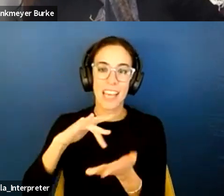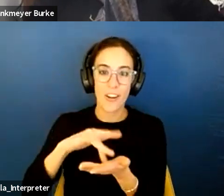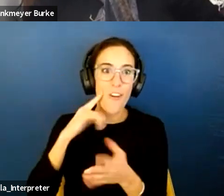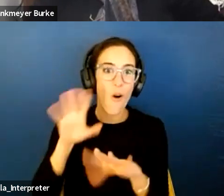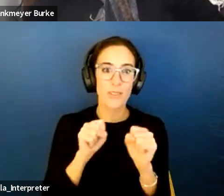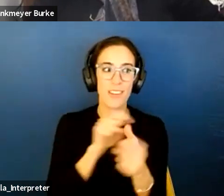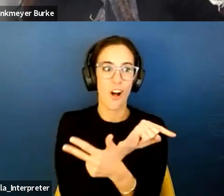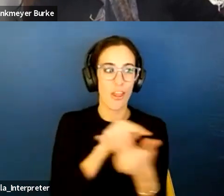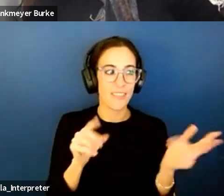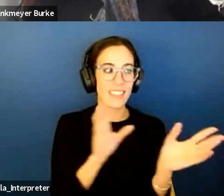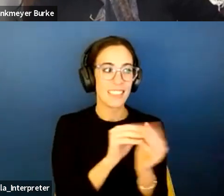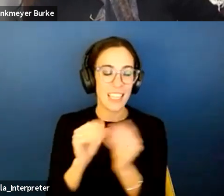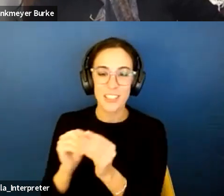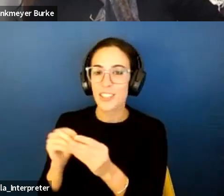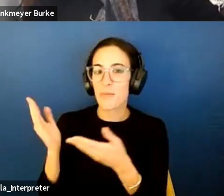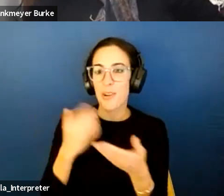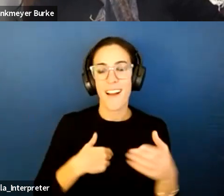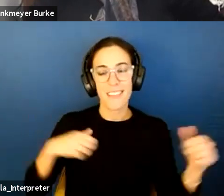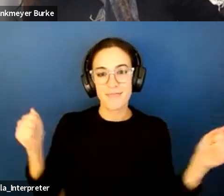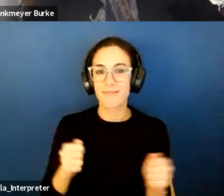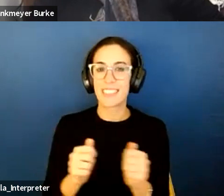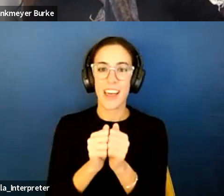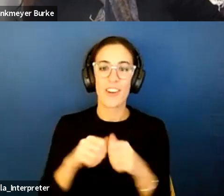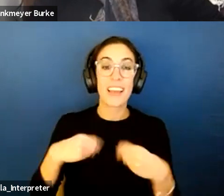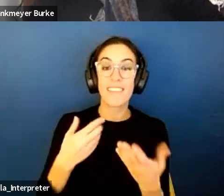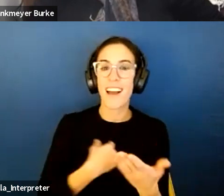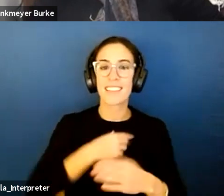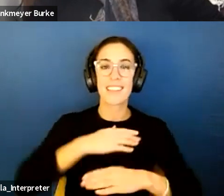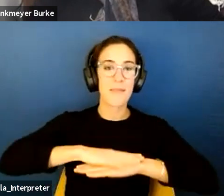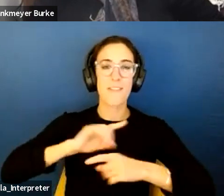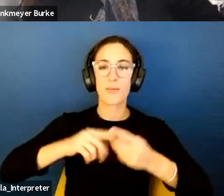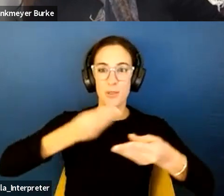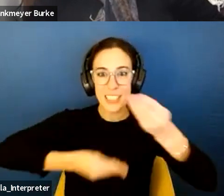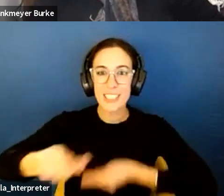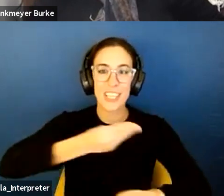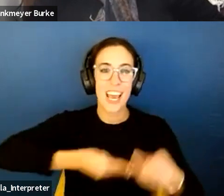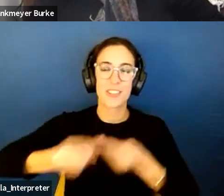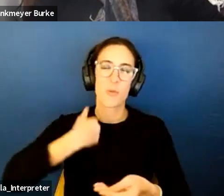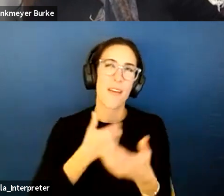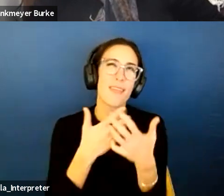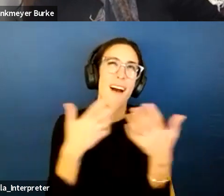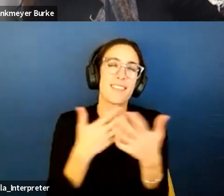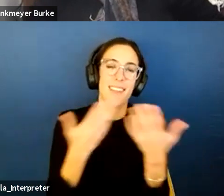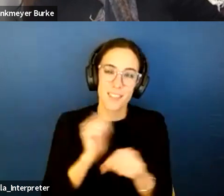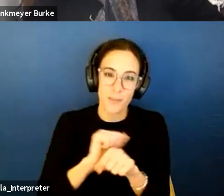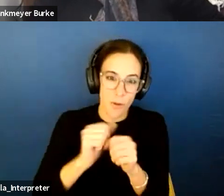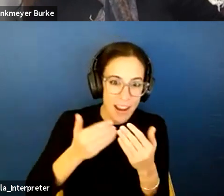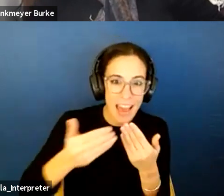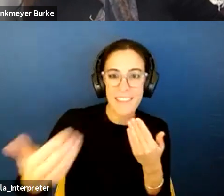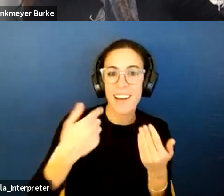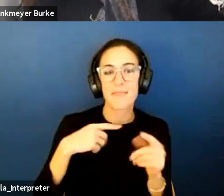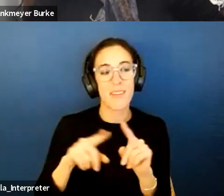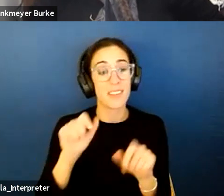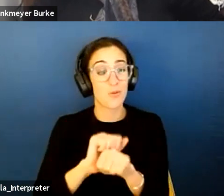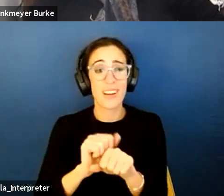sessions, bringing us together, giving us the platform to exchange. We have lots and lots of work in front of us, but it's work that at its best